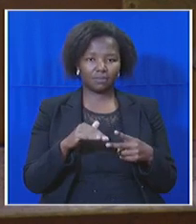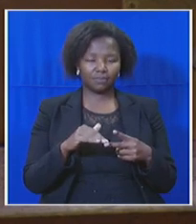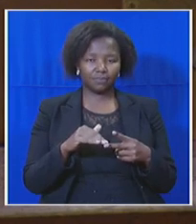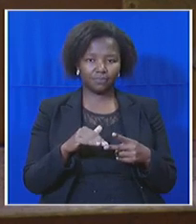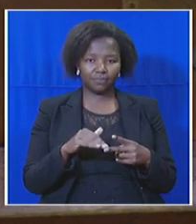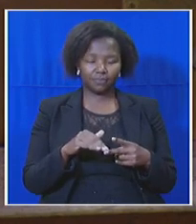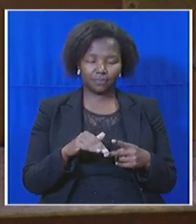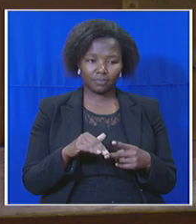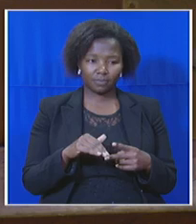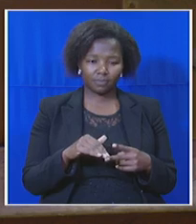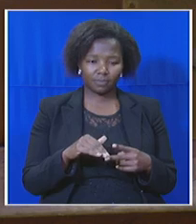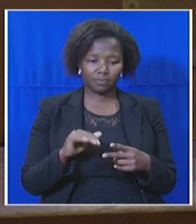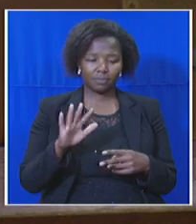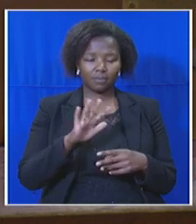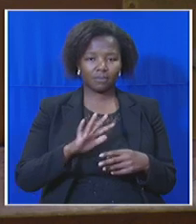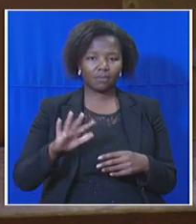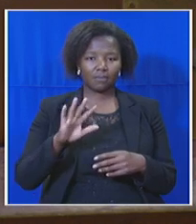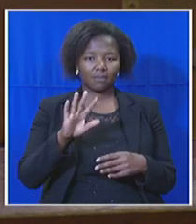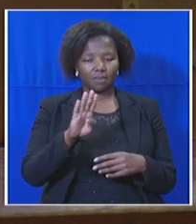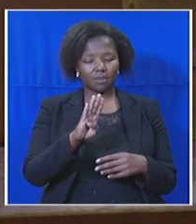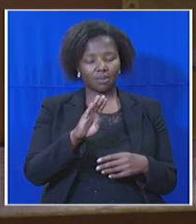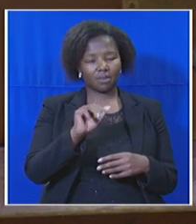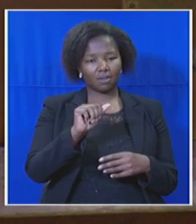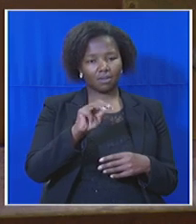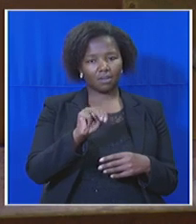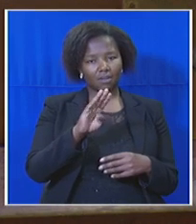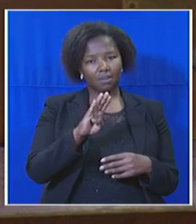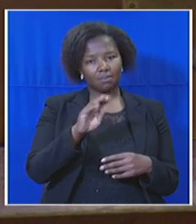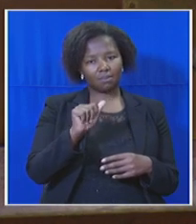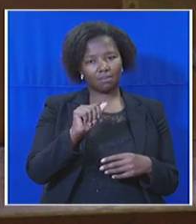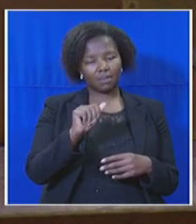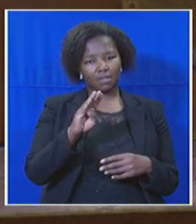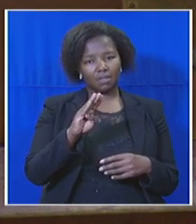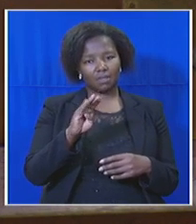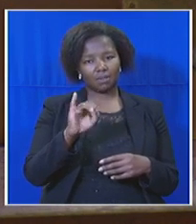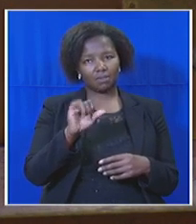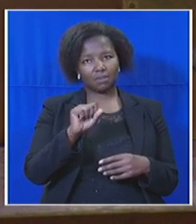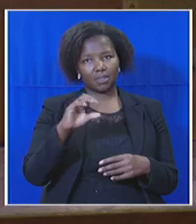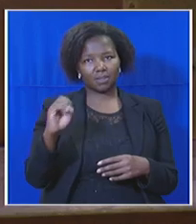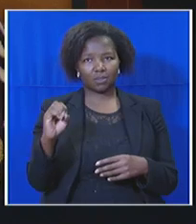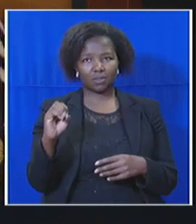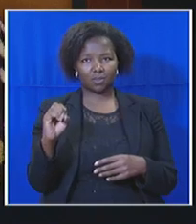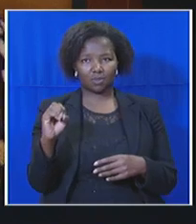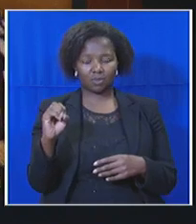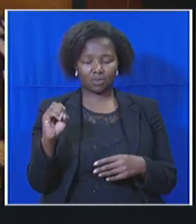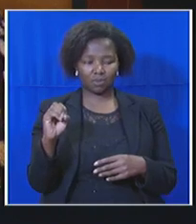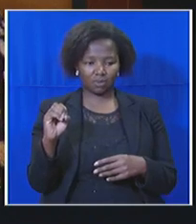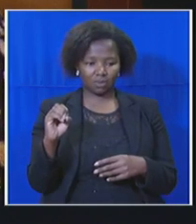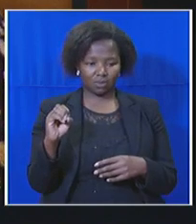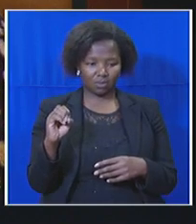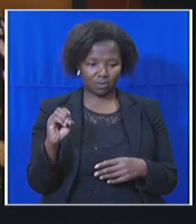ngaphansi kwemkhandlu wasekhaya inkomazi local municipality. Ngixolise ukuthi isikhathi sesiphelele wena wakithi. I thank you.